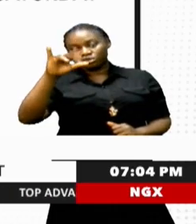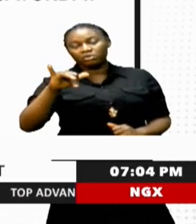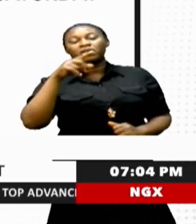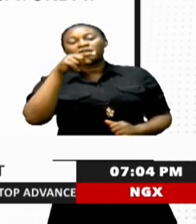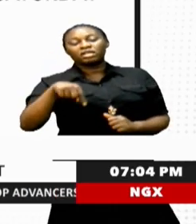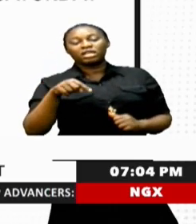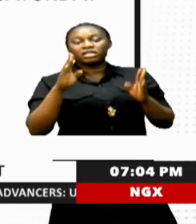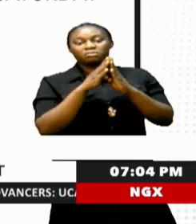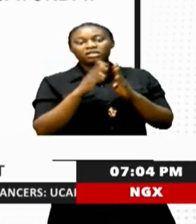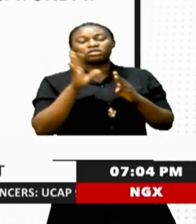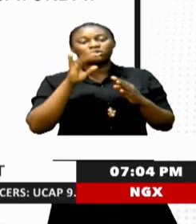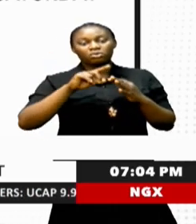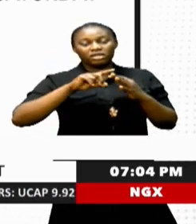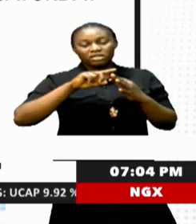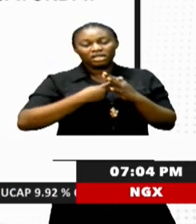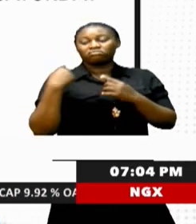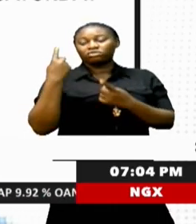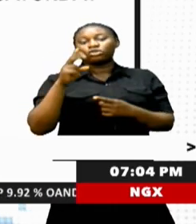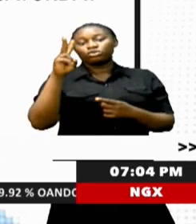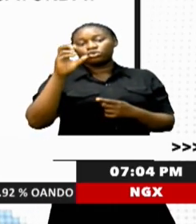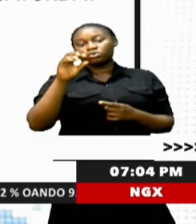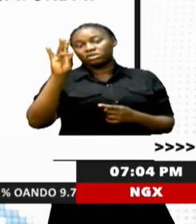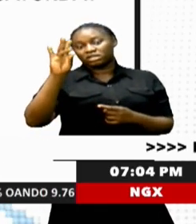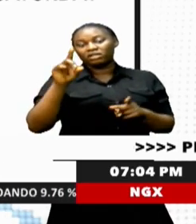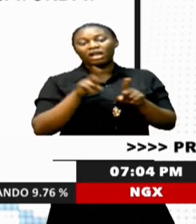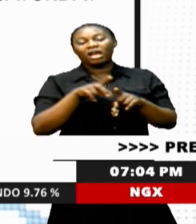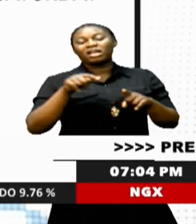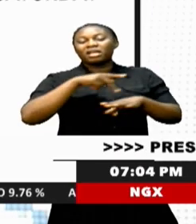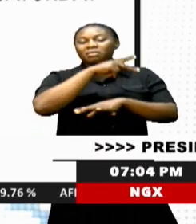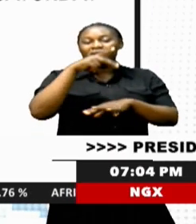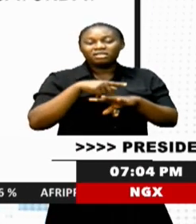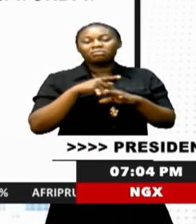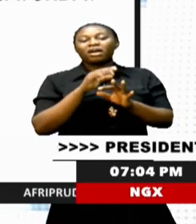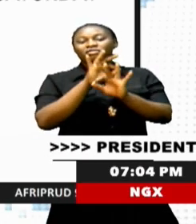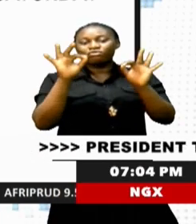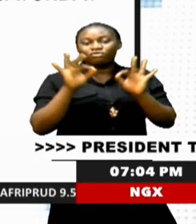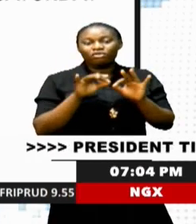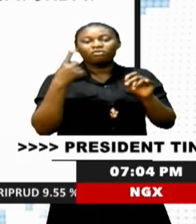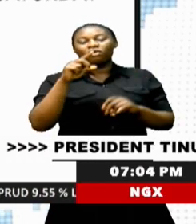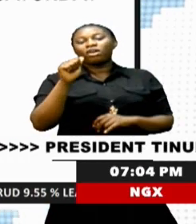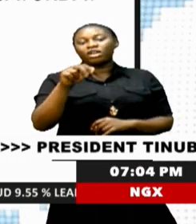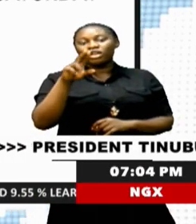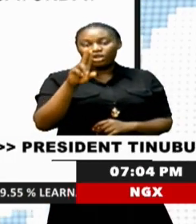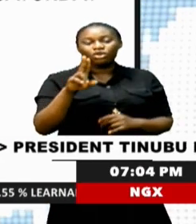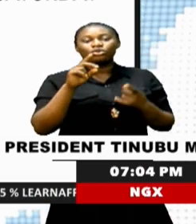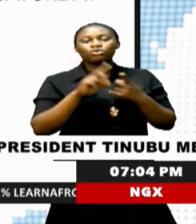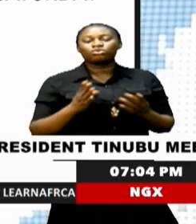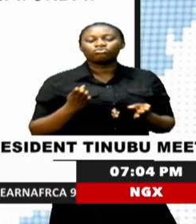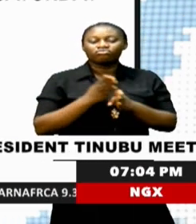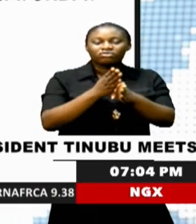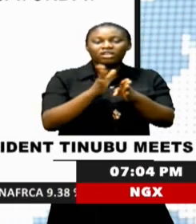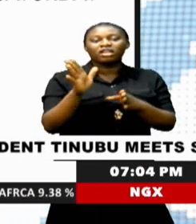was conceptualized in 2017 as the principal forum for the AU and the RECs to align their work